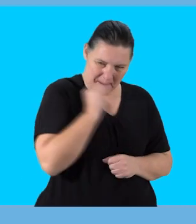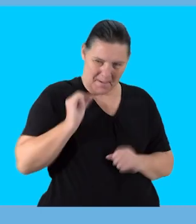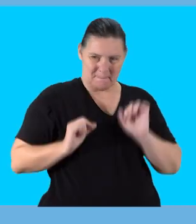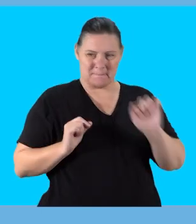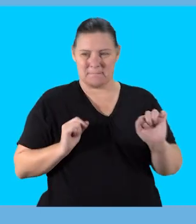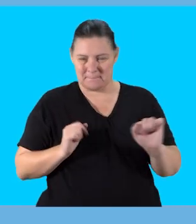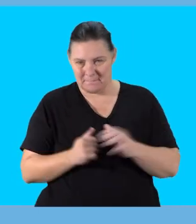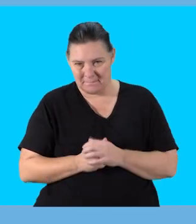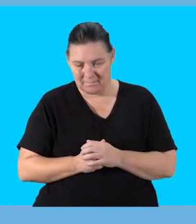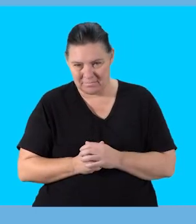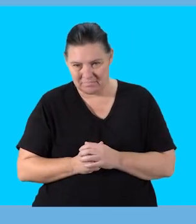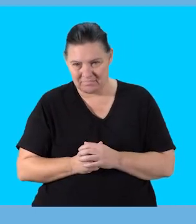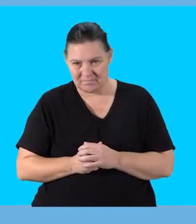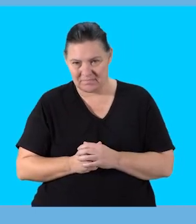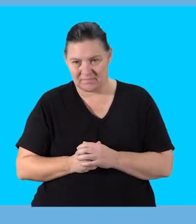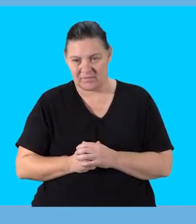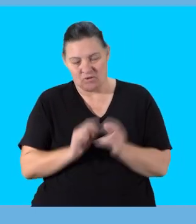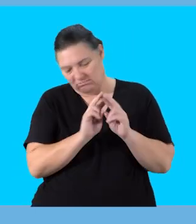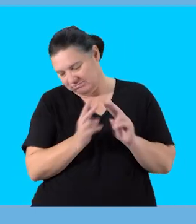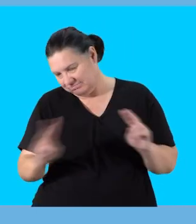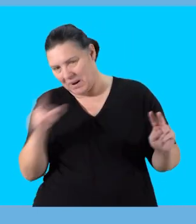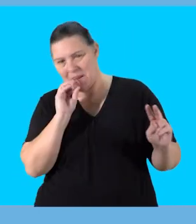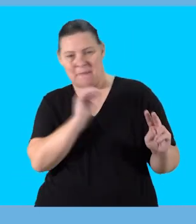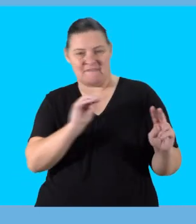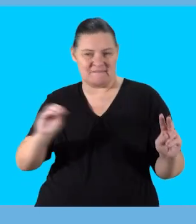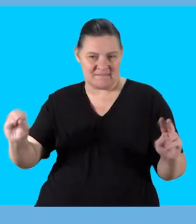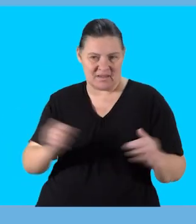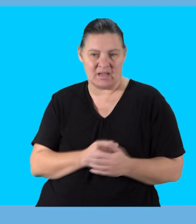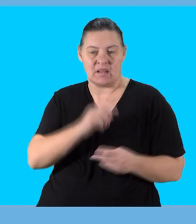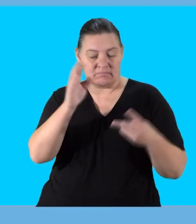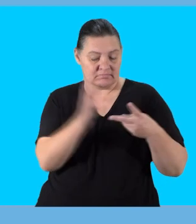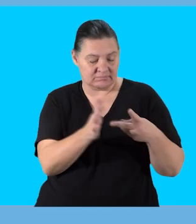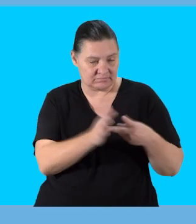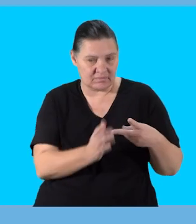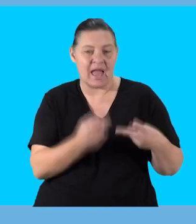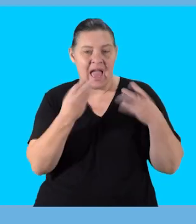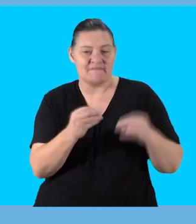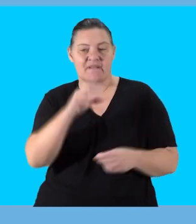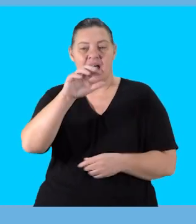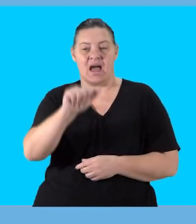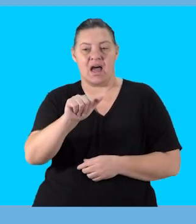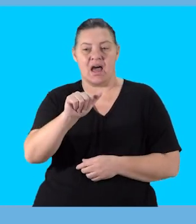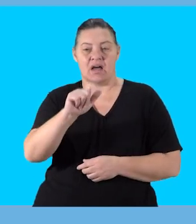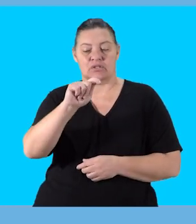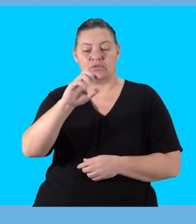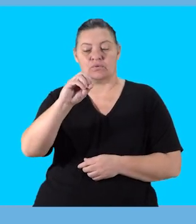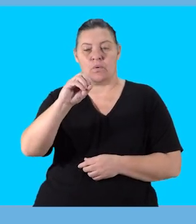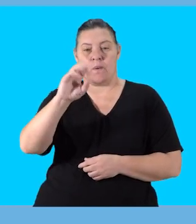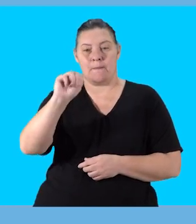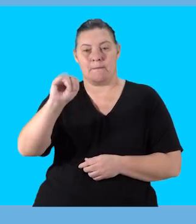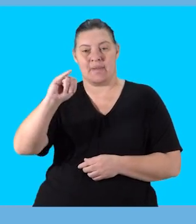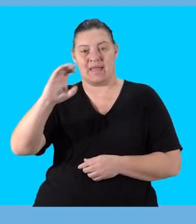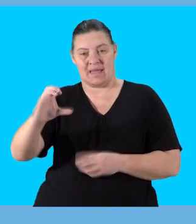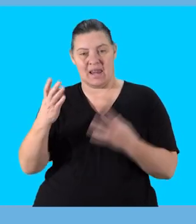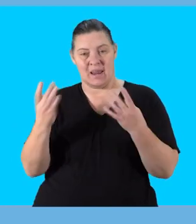that periodic table, they each have different names. And then they're also now identified by their atomic number. As we